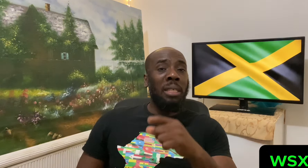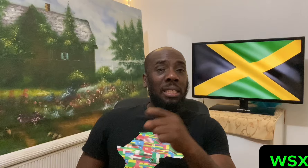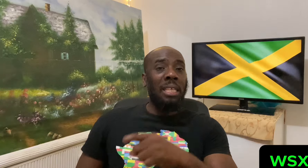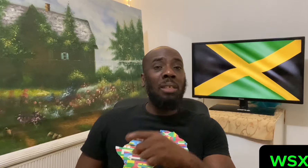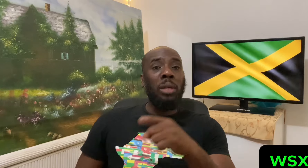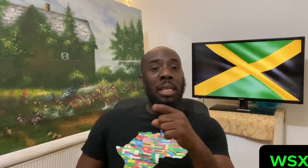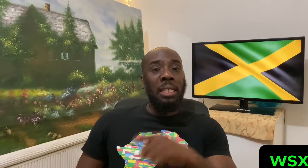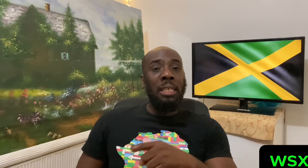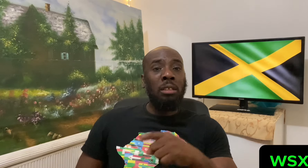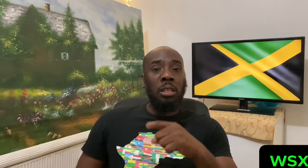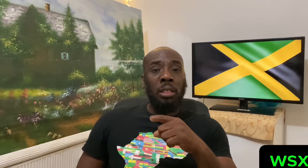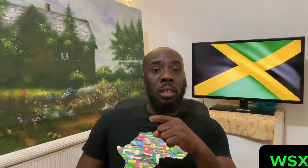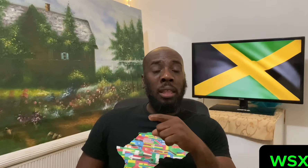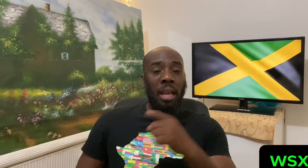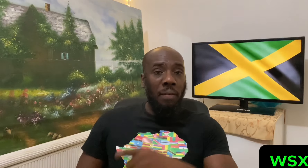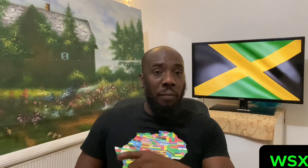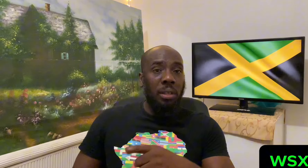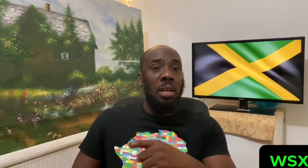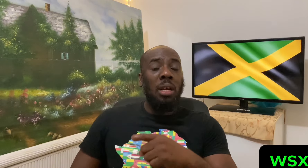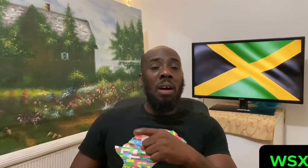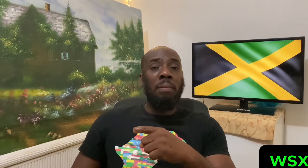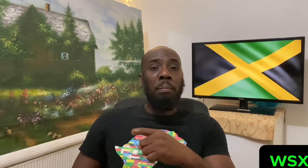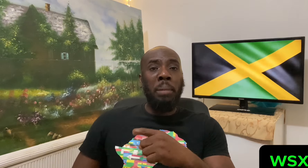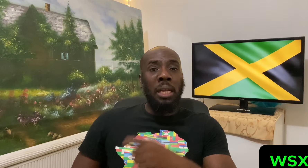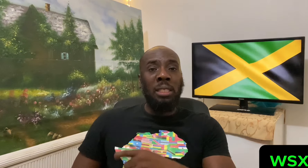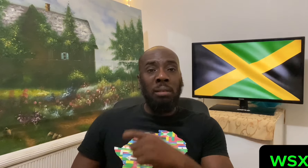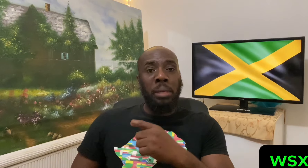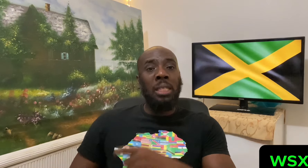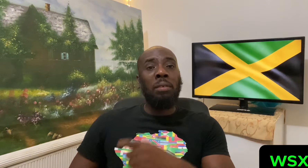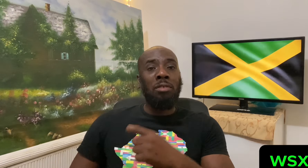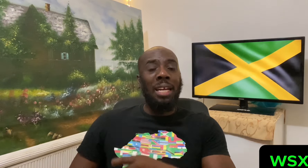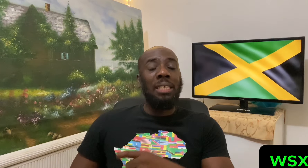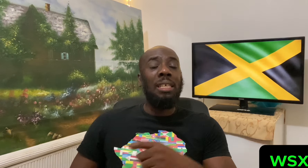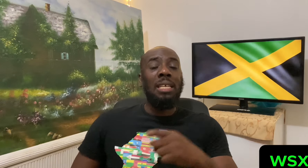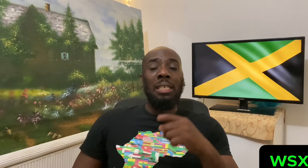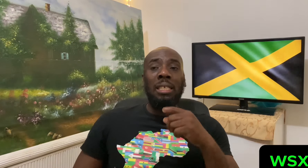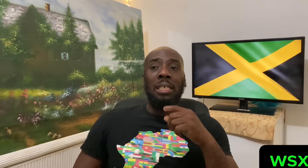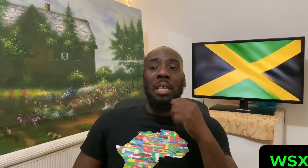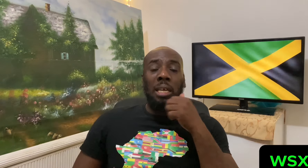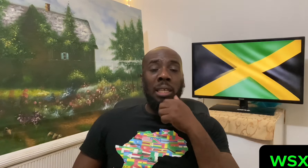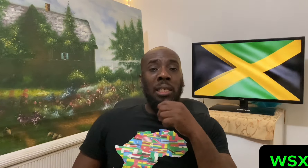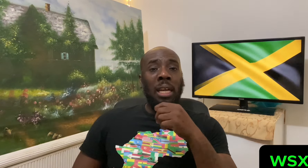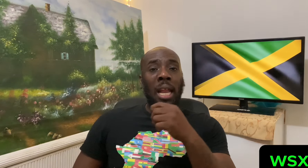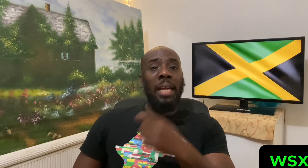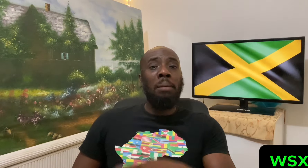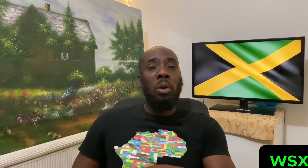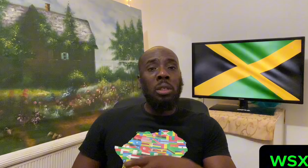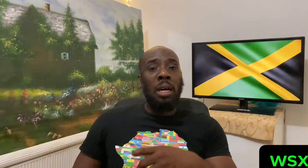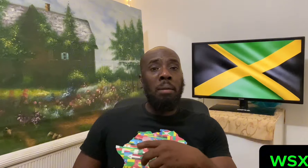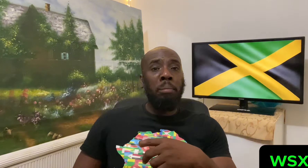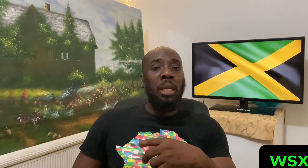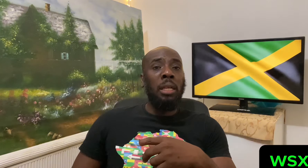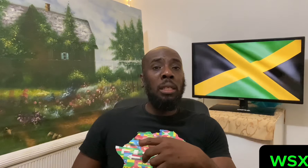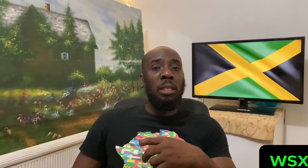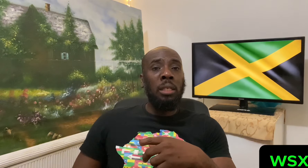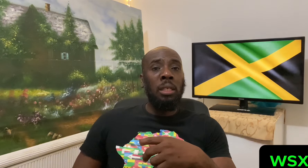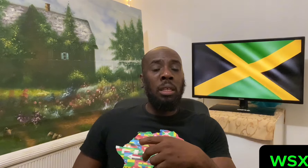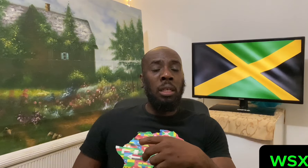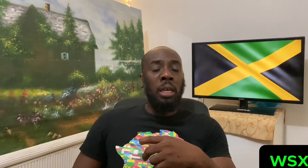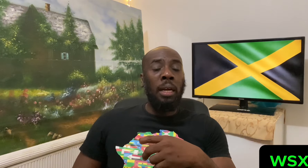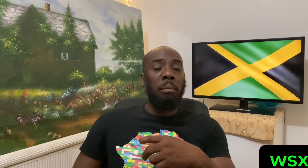and the mistakes and what they did, the theft of millions and billions of rand, the lying about